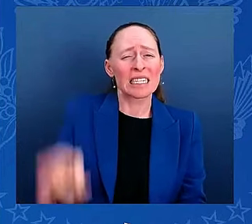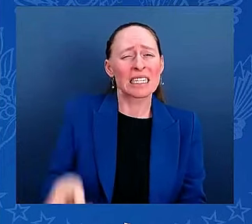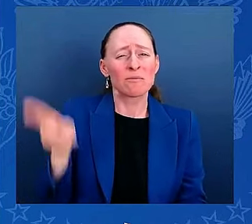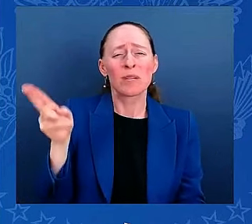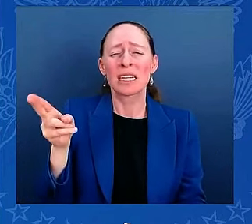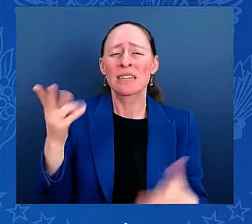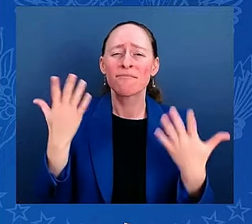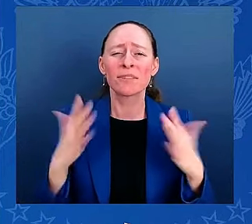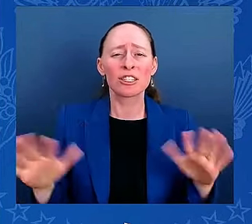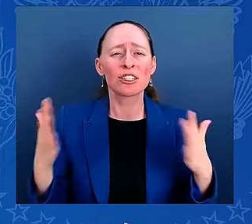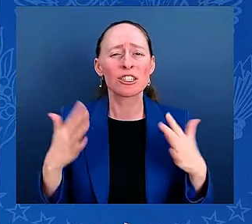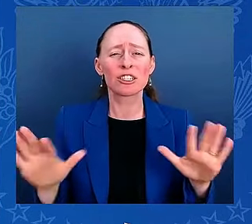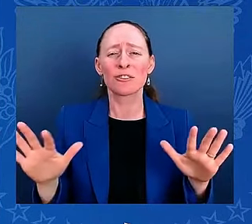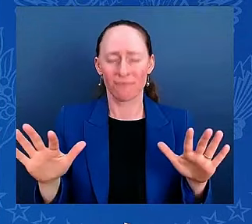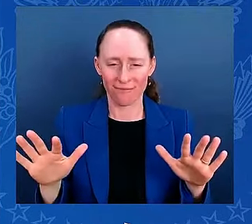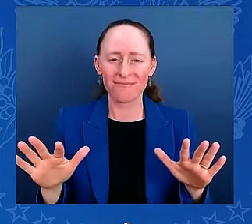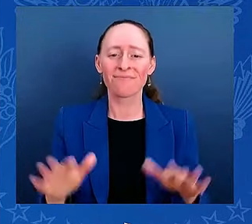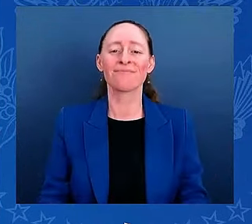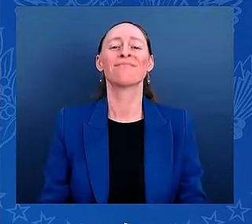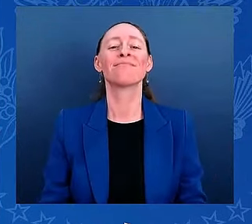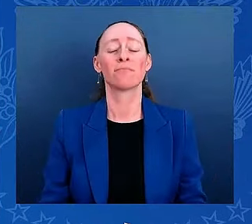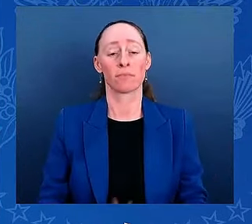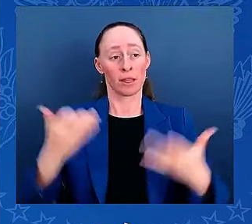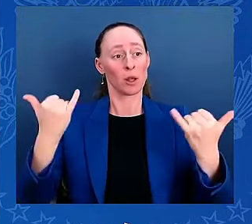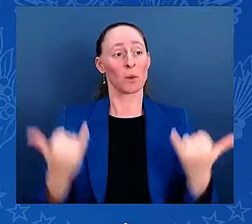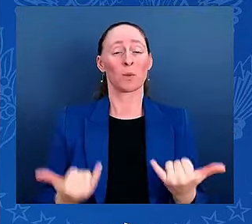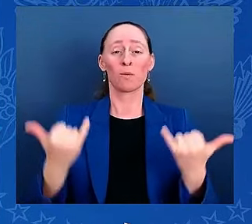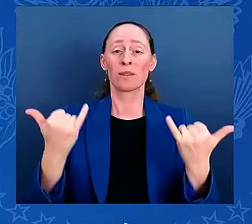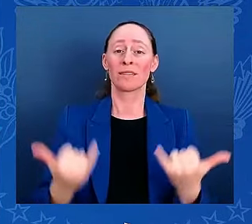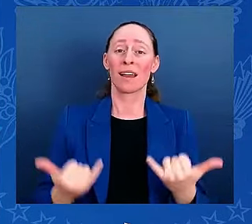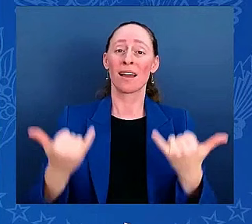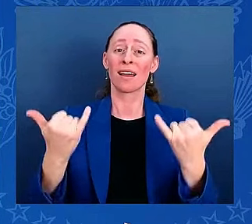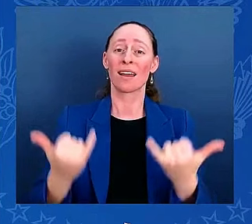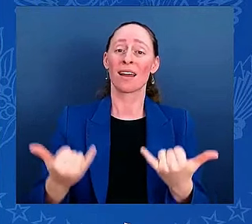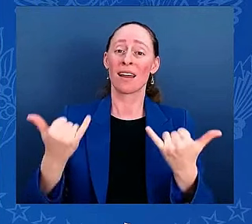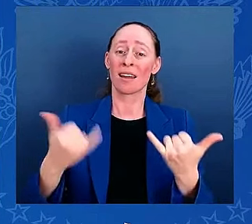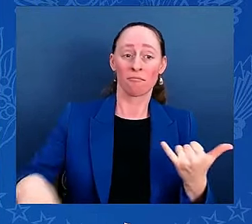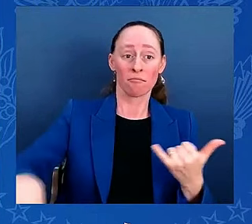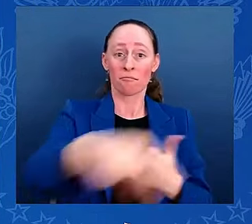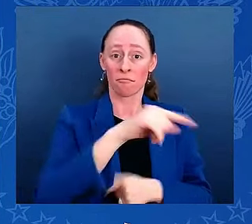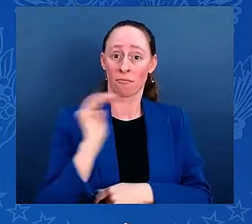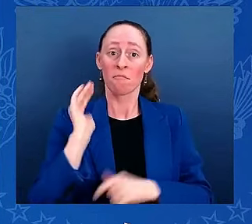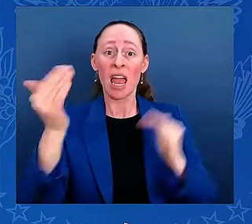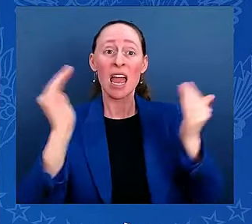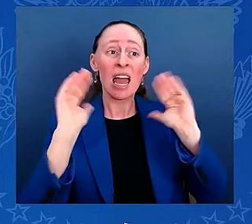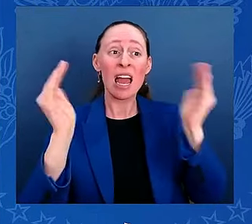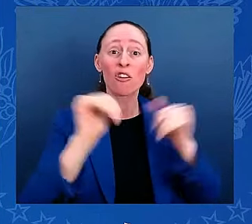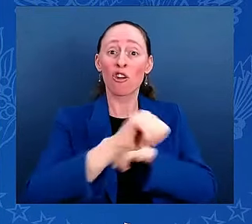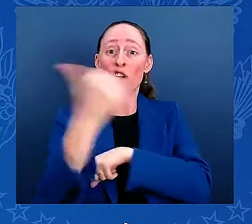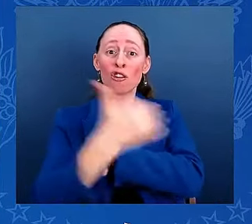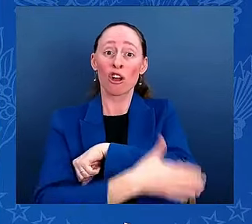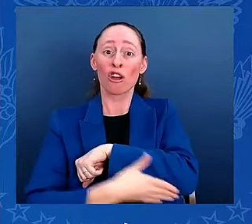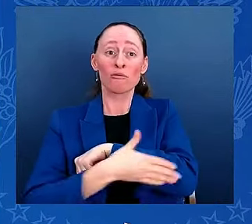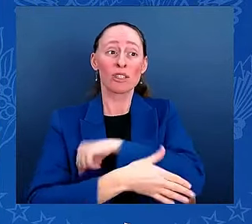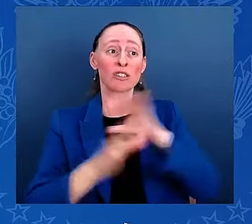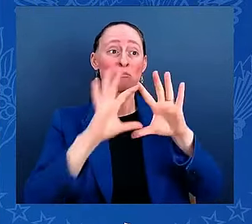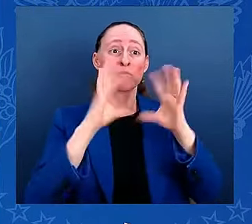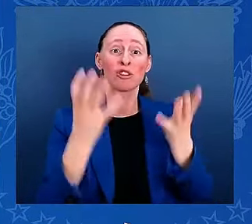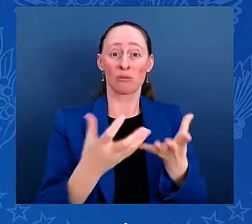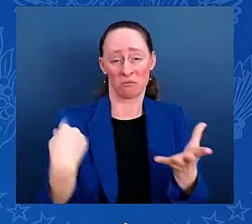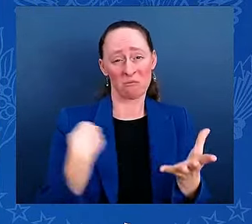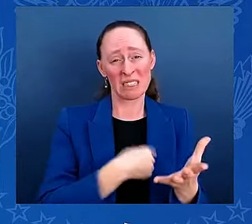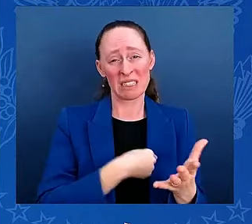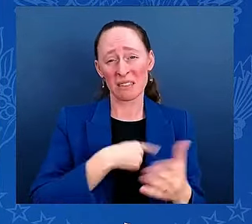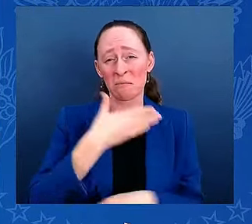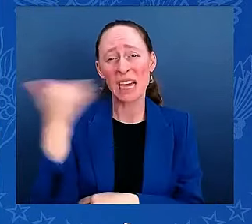strongest economy in the world. I know people are still hurting, but things are changing rapidly.